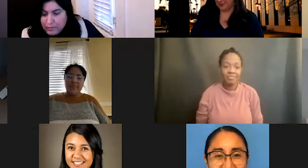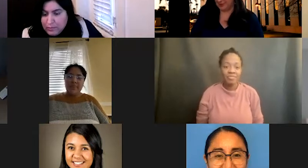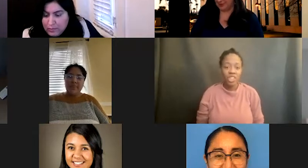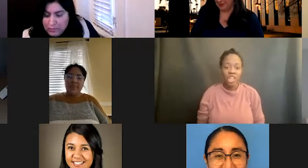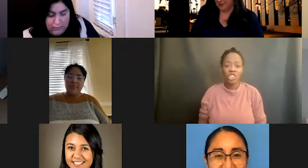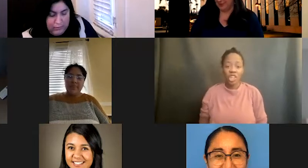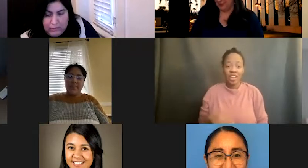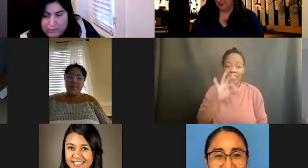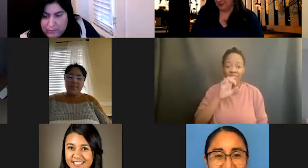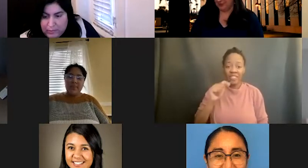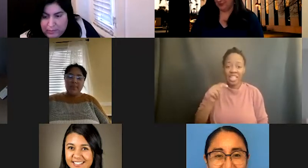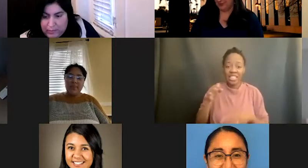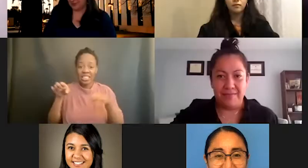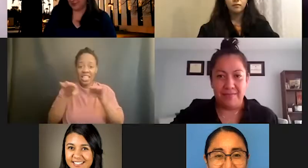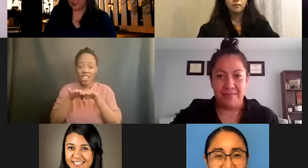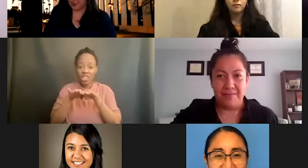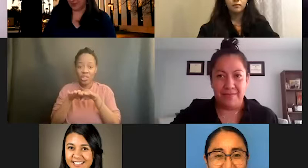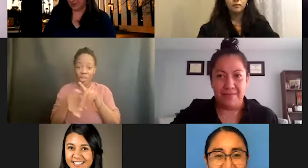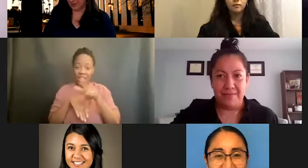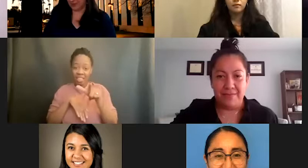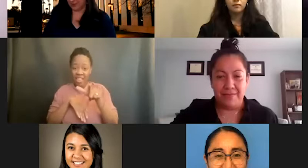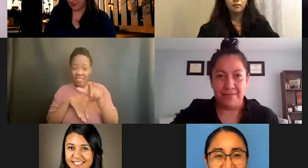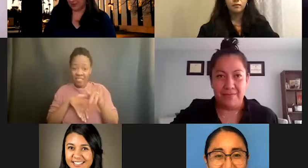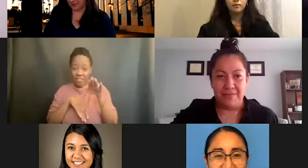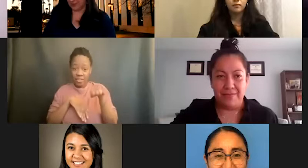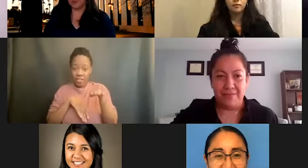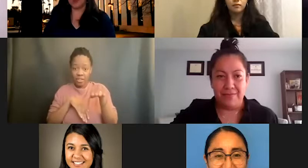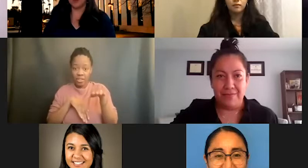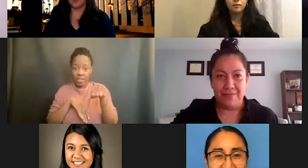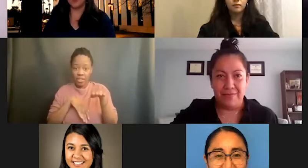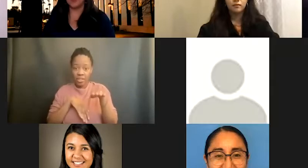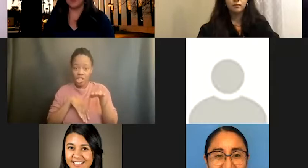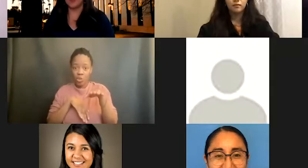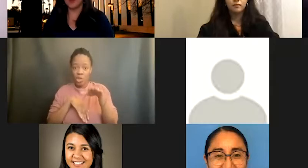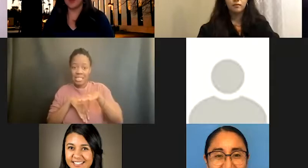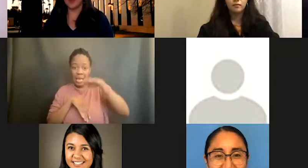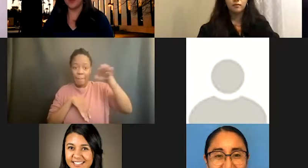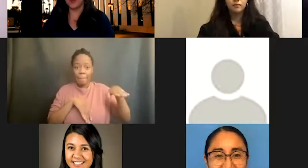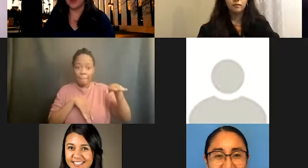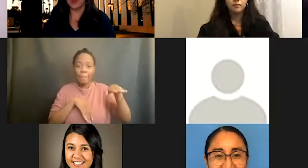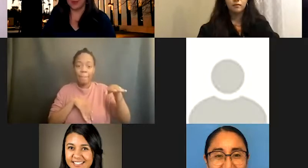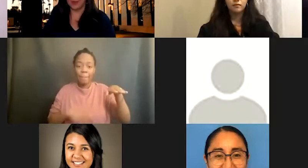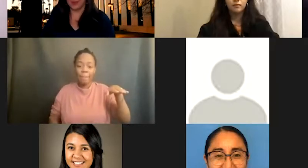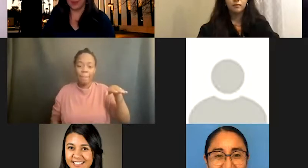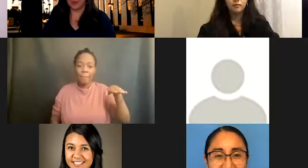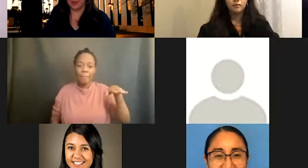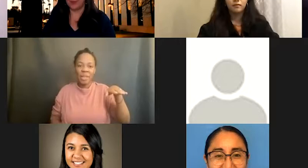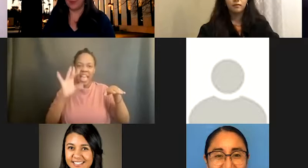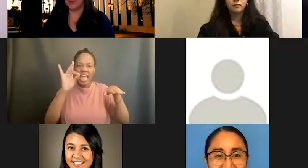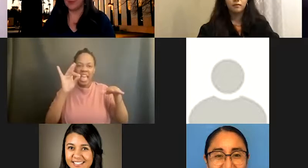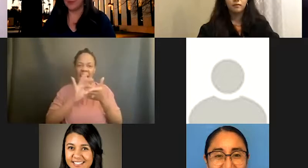And with our left side, so our left foot, we're gonna step to the left, and it's an 8 count